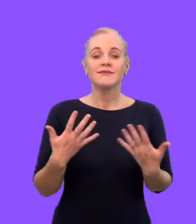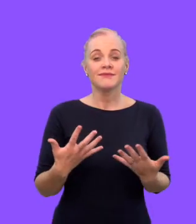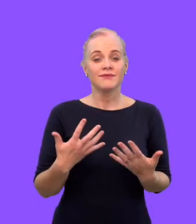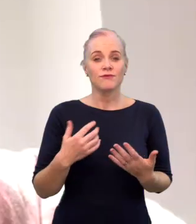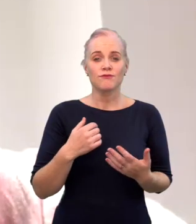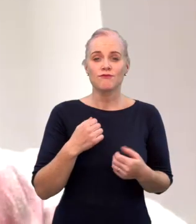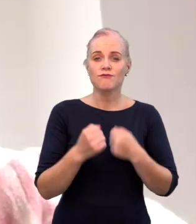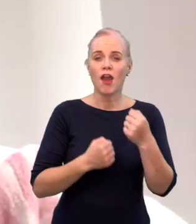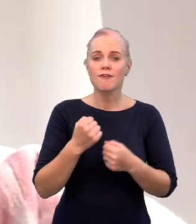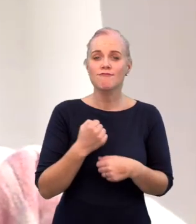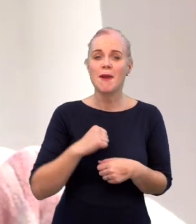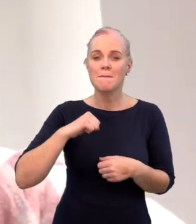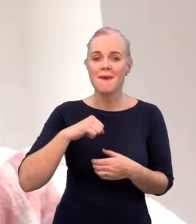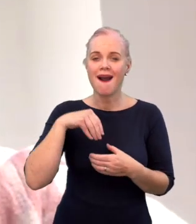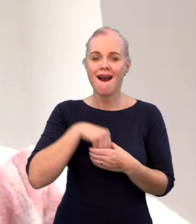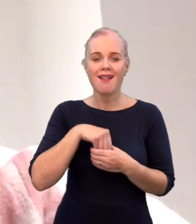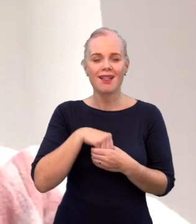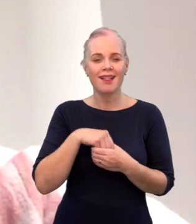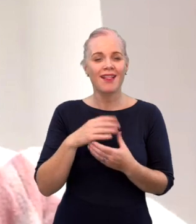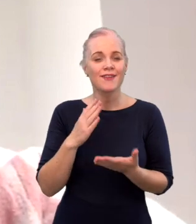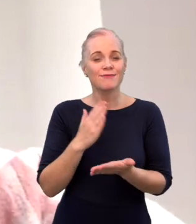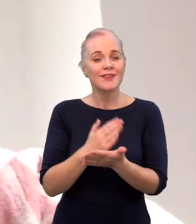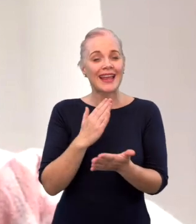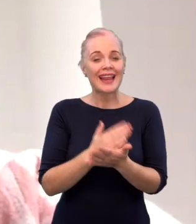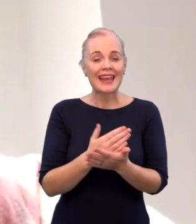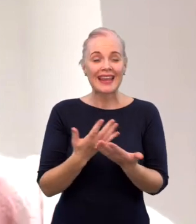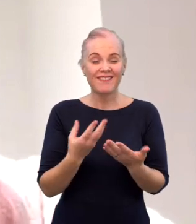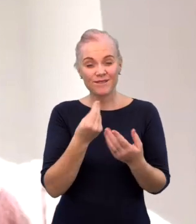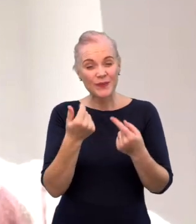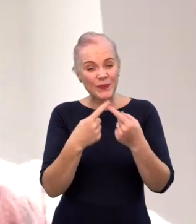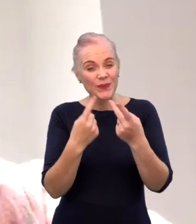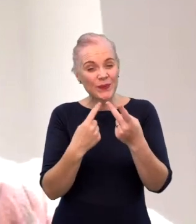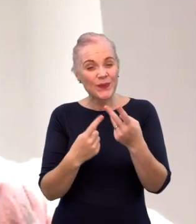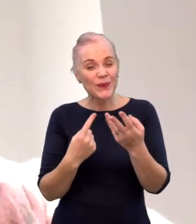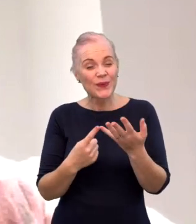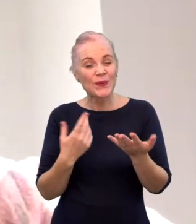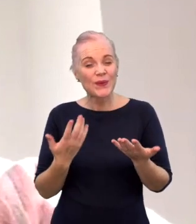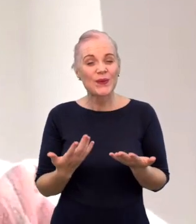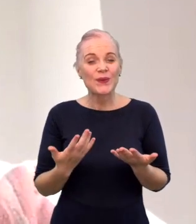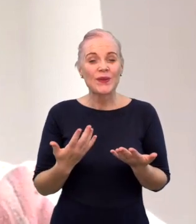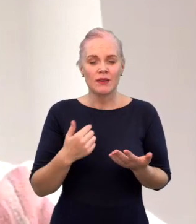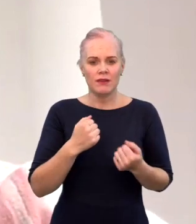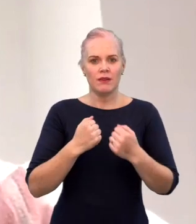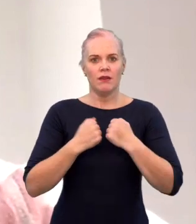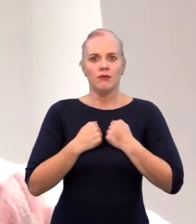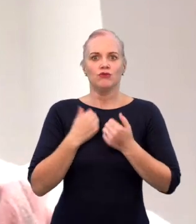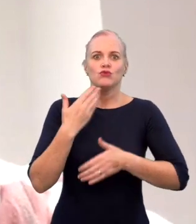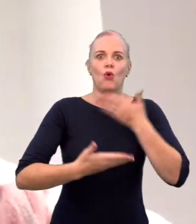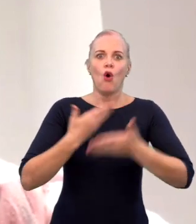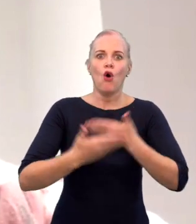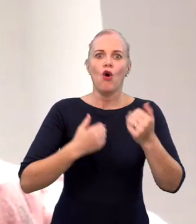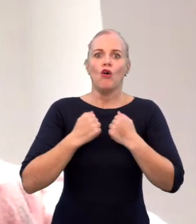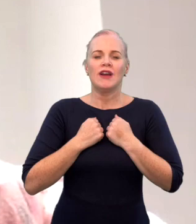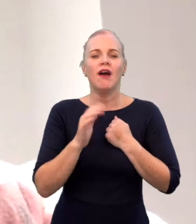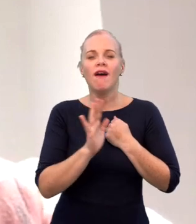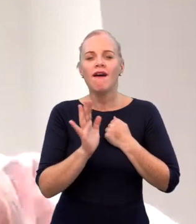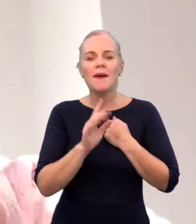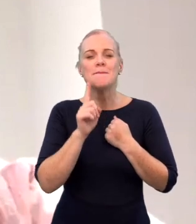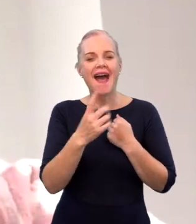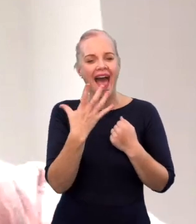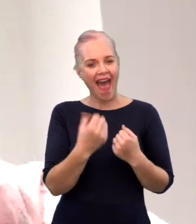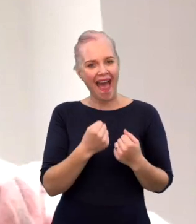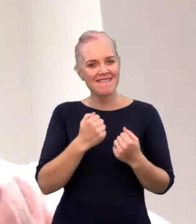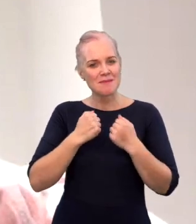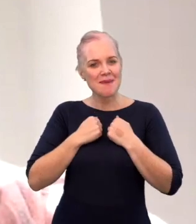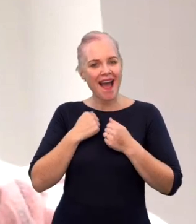So the inspiration behind Run Rebel, so a couple of things really. I mean, it's not 100% autobiographical, but